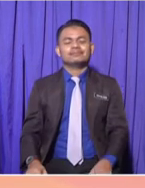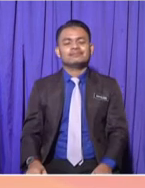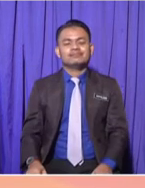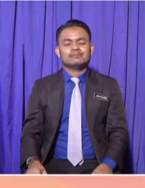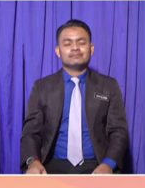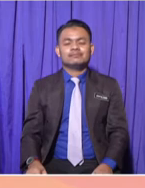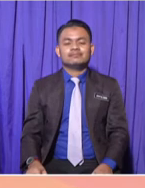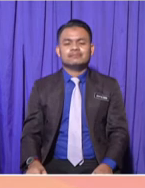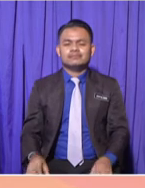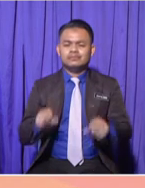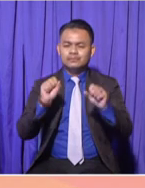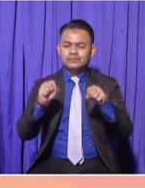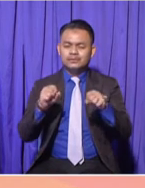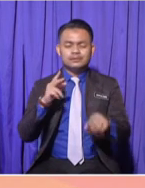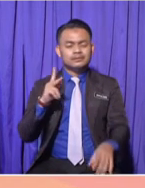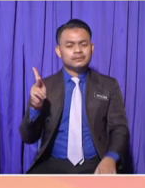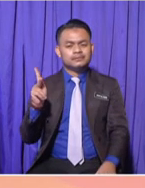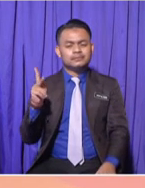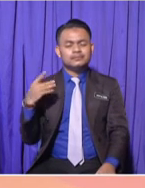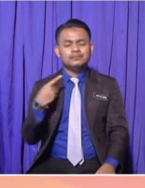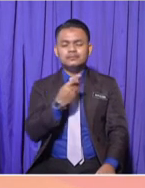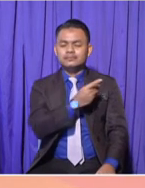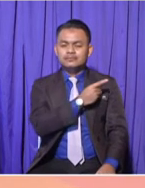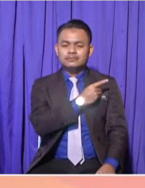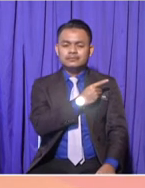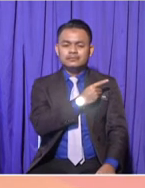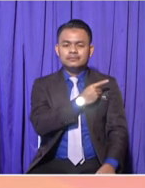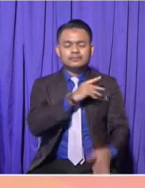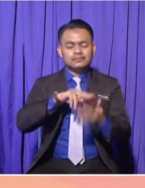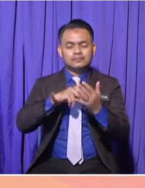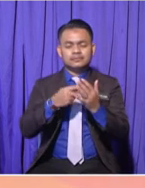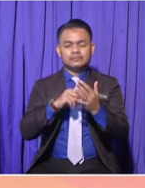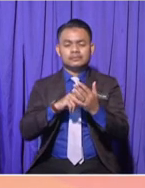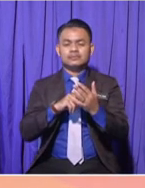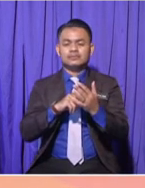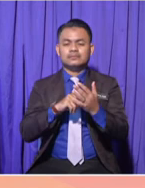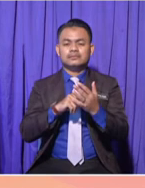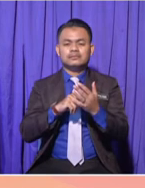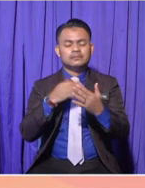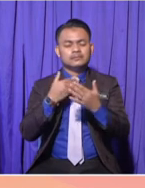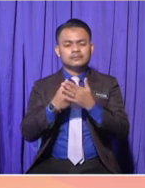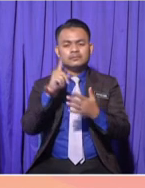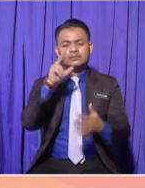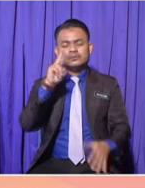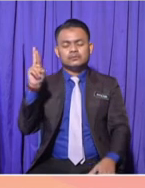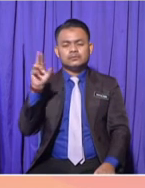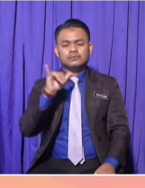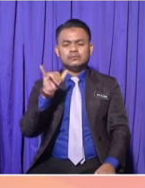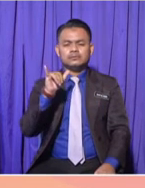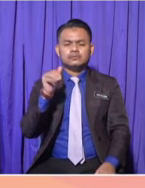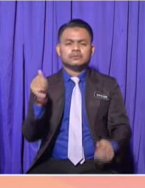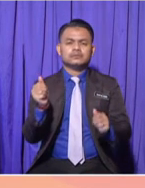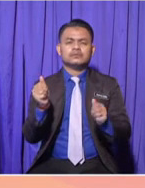Can we count up to 1,000 just like the way I was counting the potatoes?